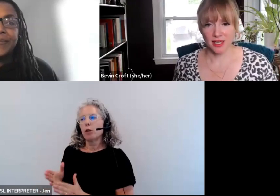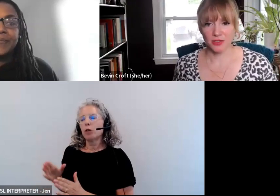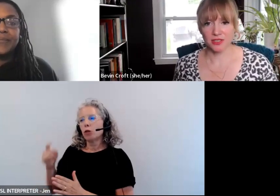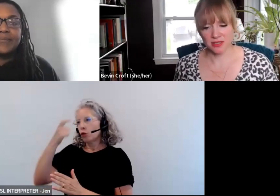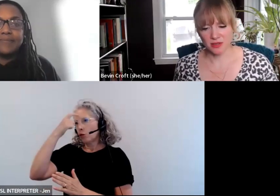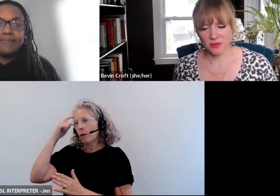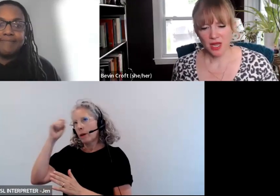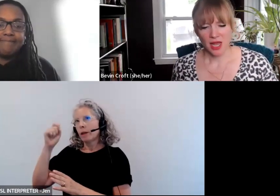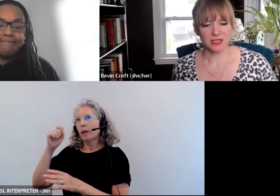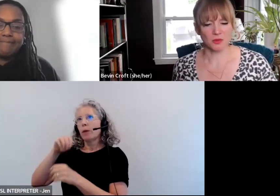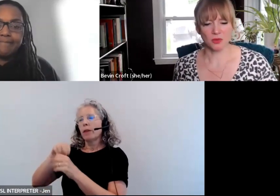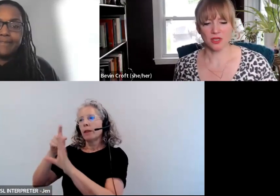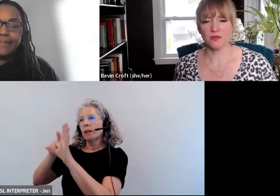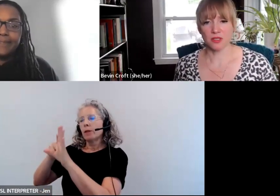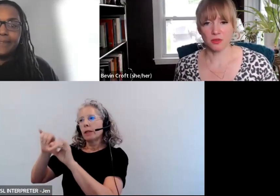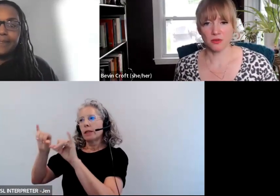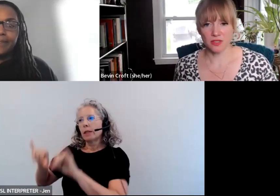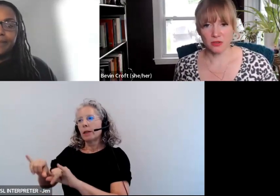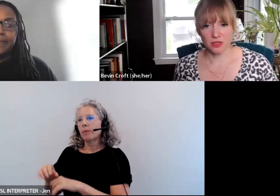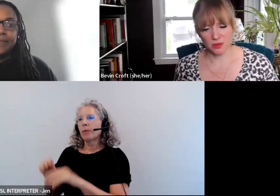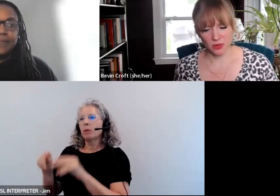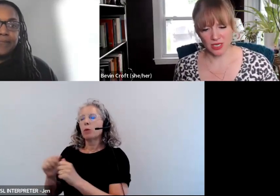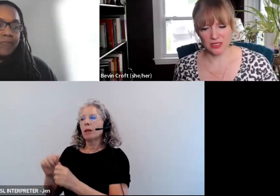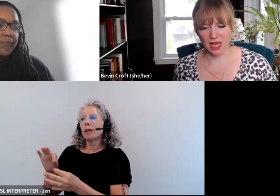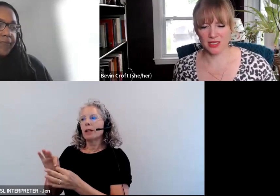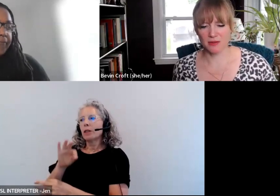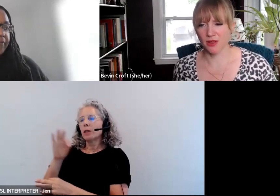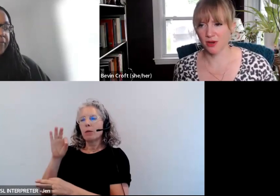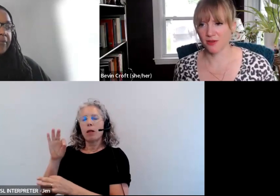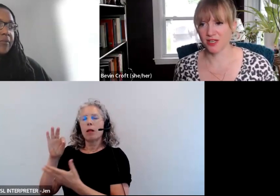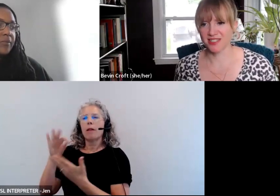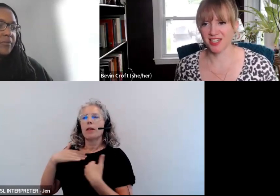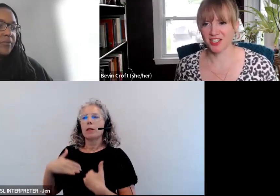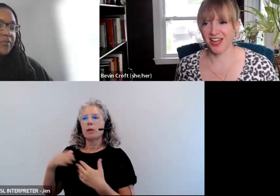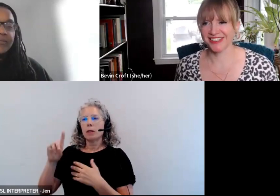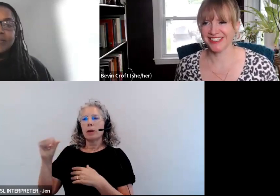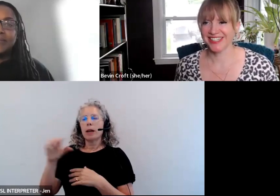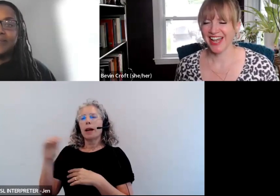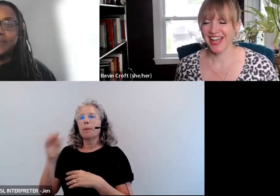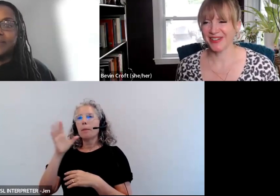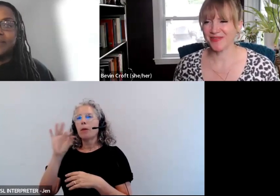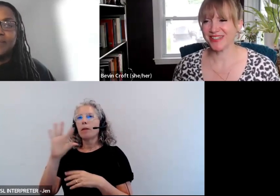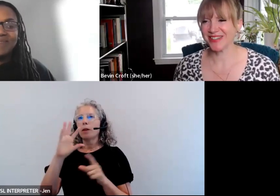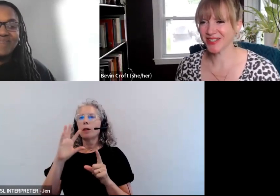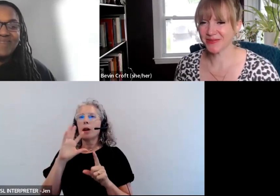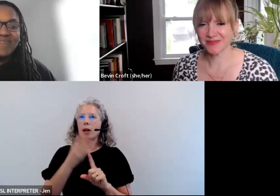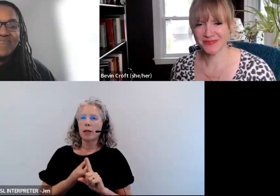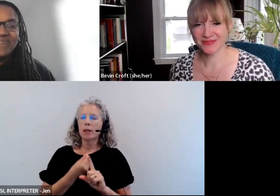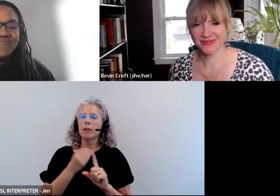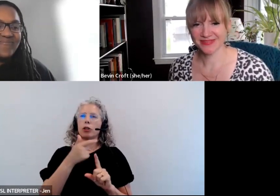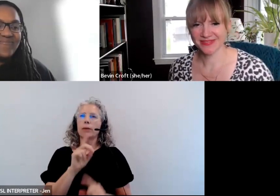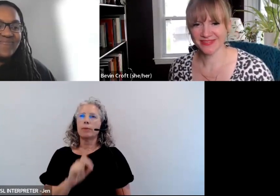the psychiatric system, as someone with invisible physical disabilities, and as the mother of an autistic child. Hello, Ebony.